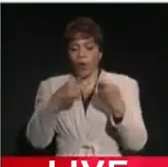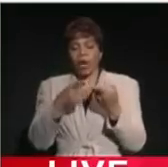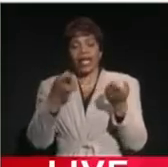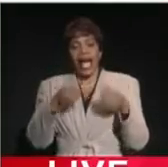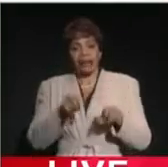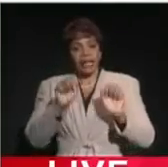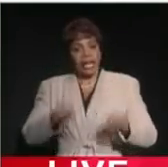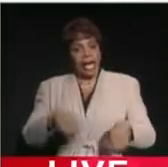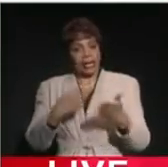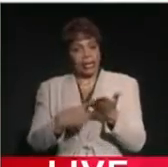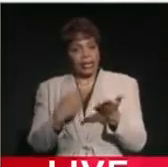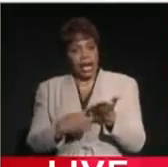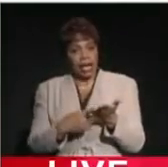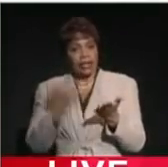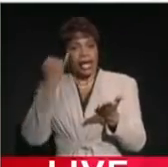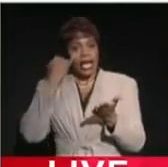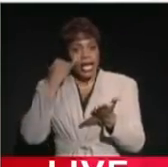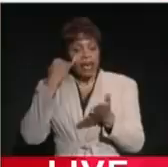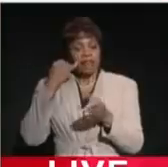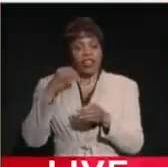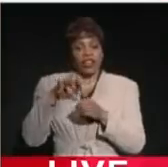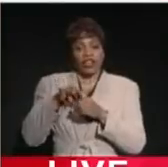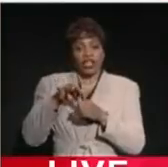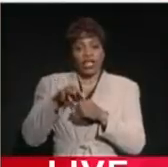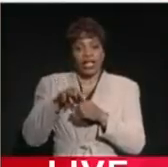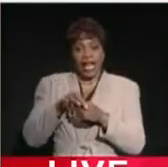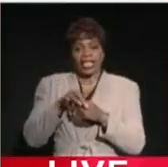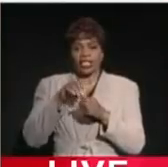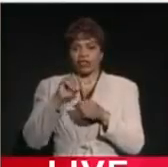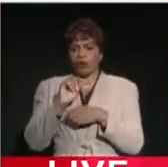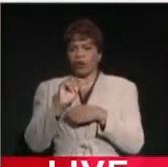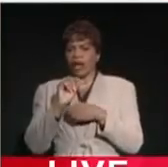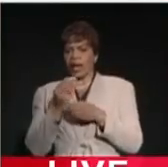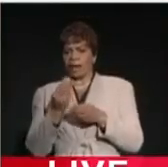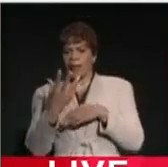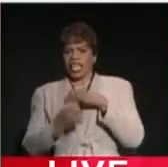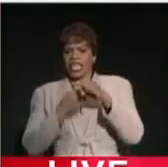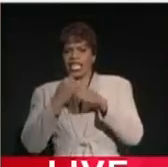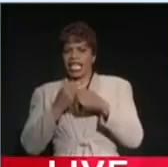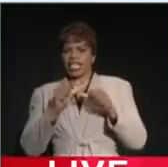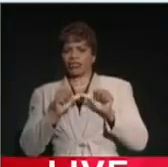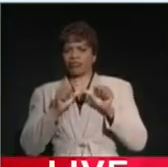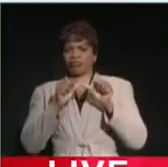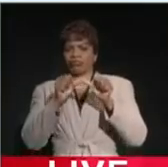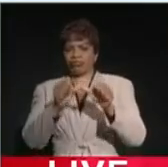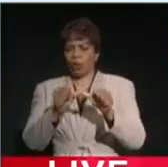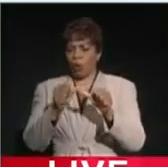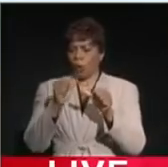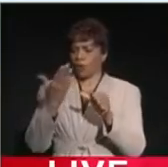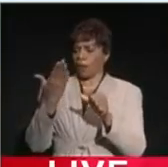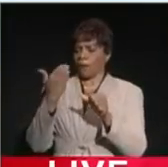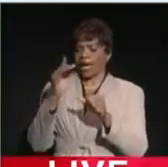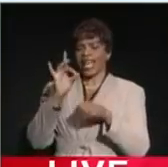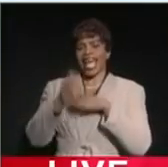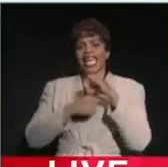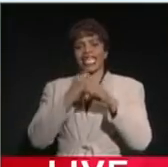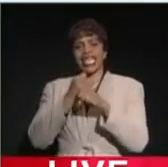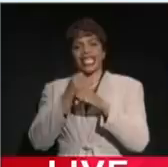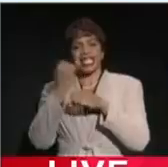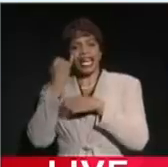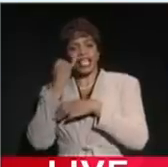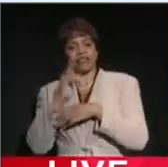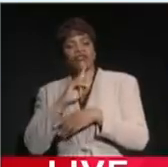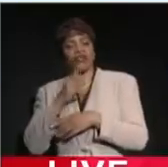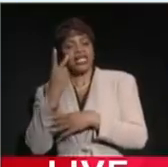at the altar 20 years in a row, and most notably in the past 8 years, and the only answer is, hey, if you concede a little bit